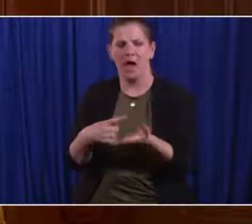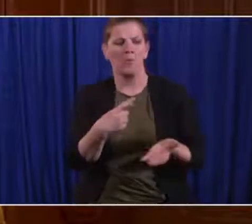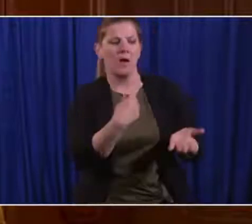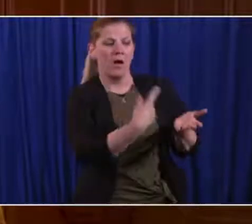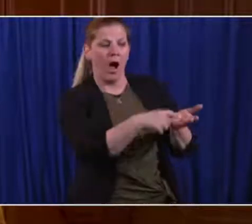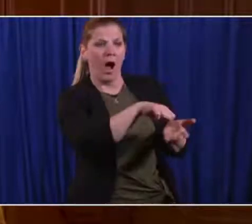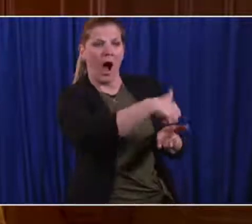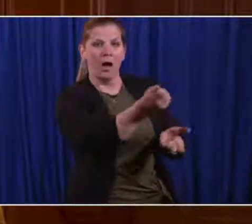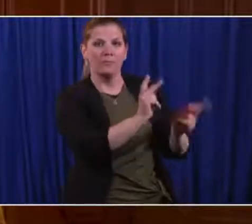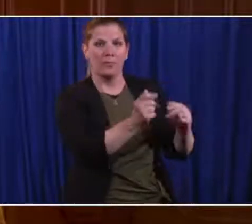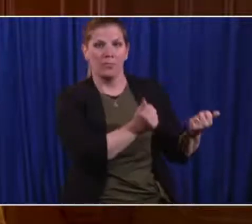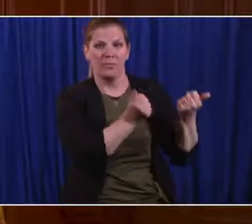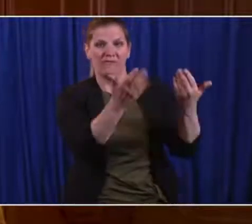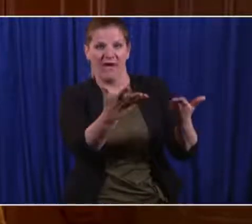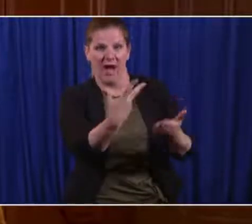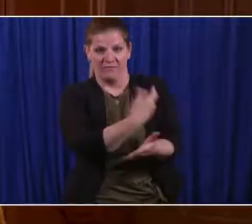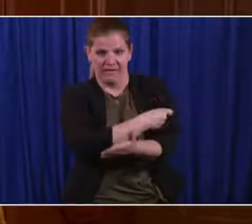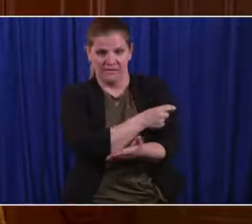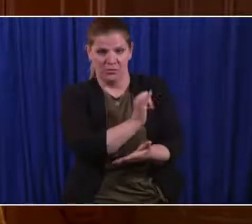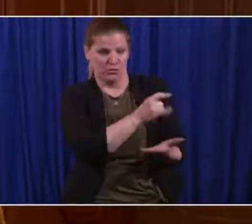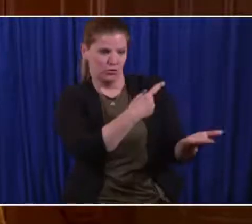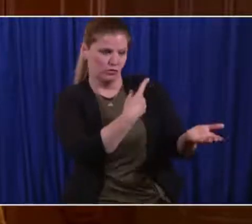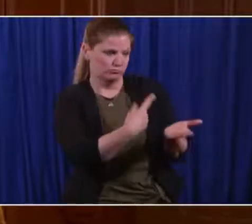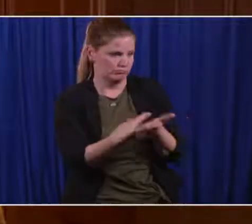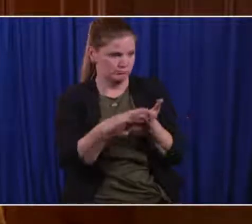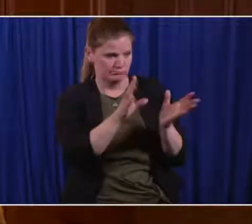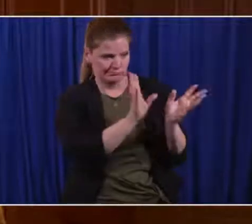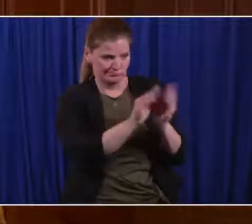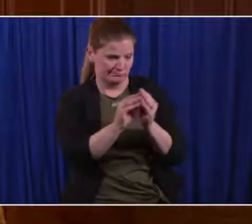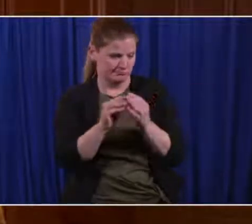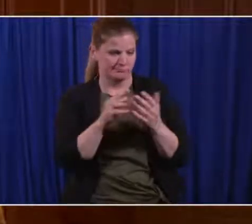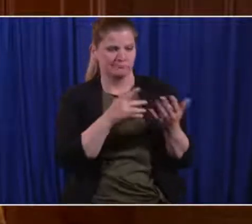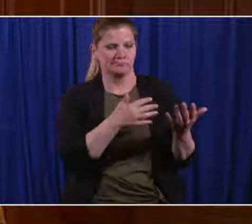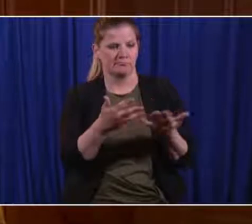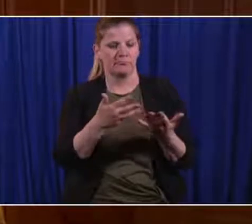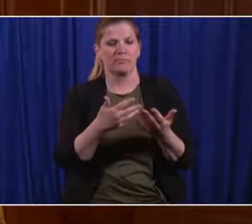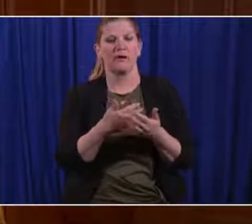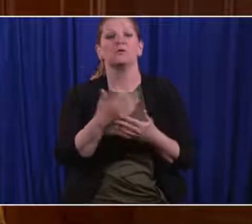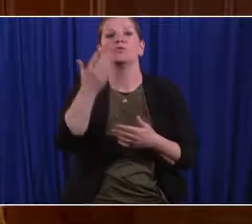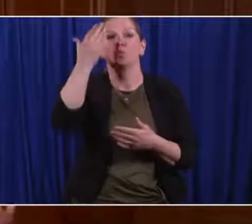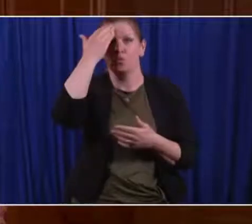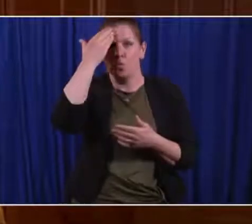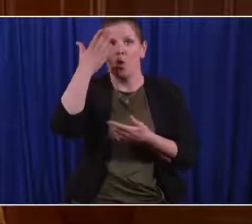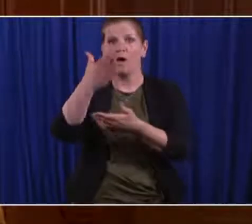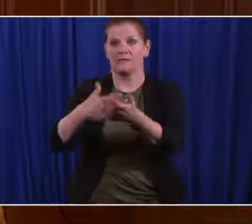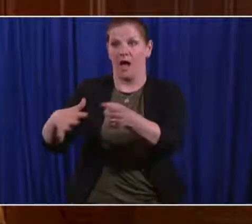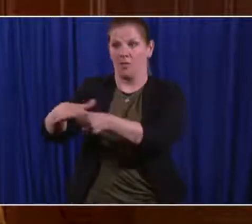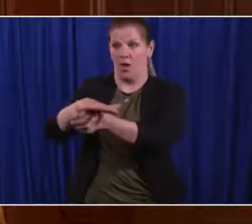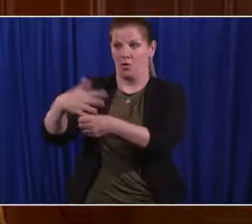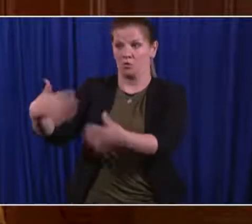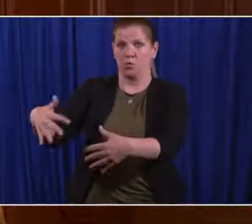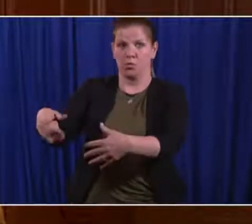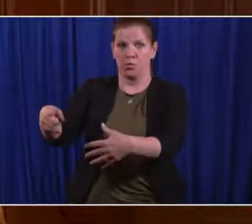while there are many places where there is great demand, more demand than there are